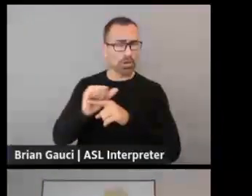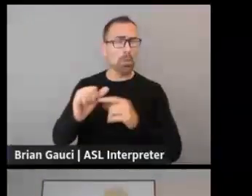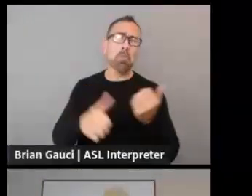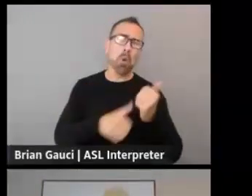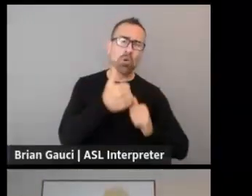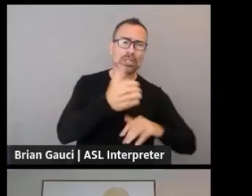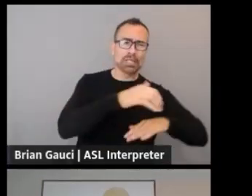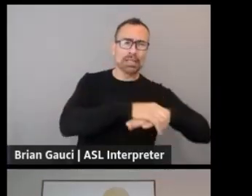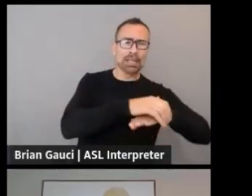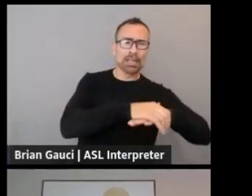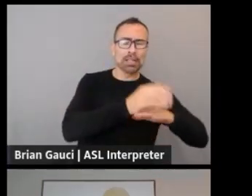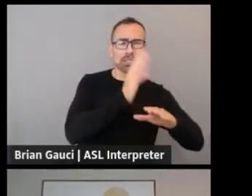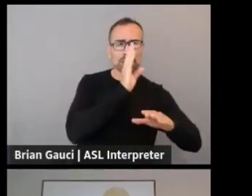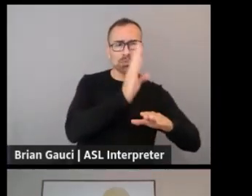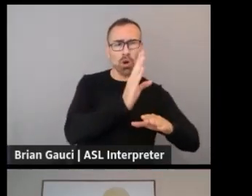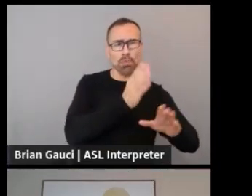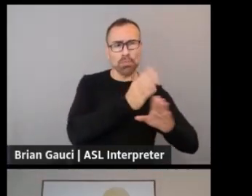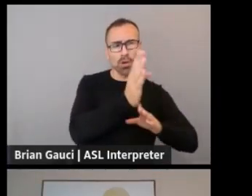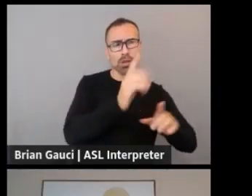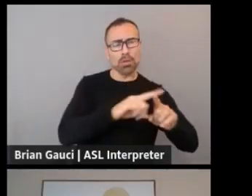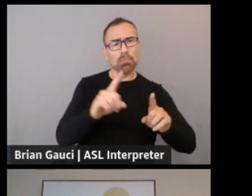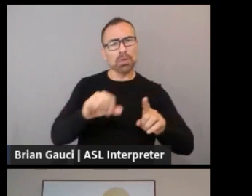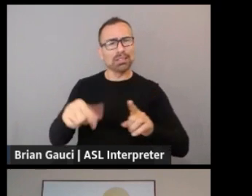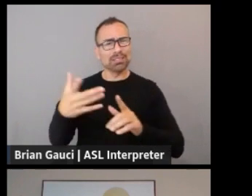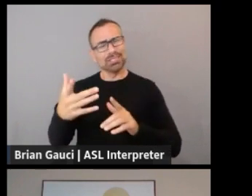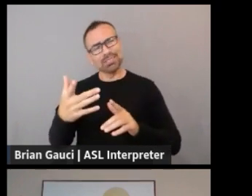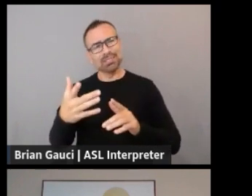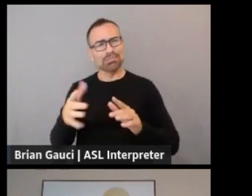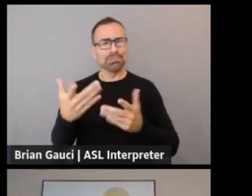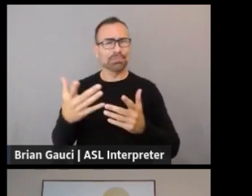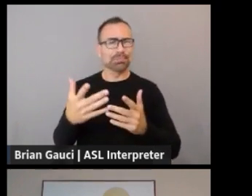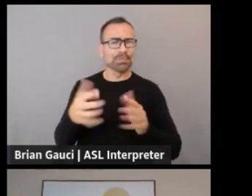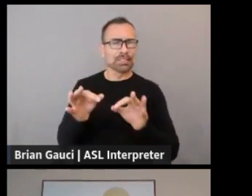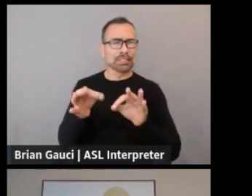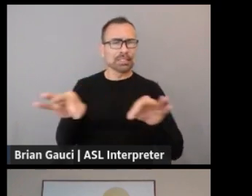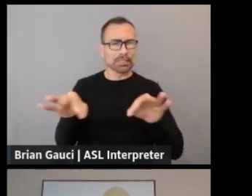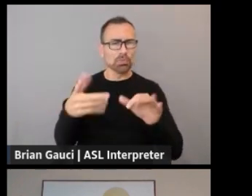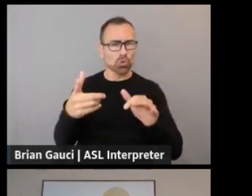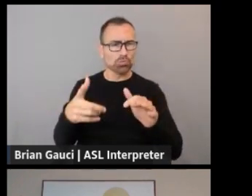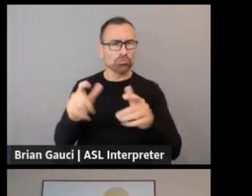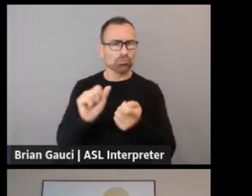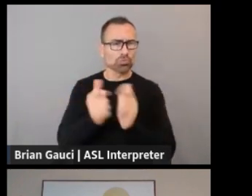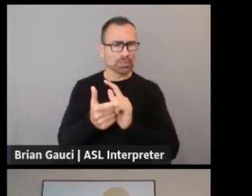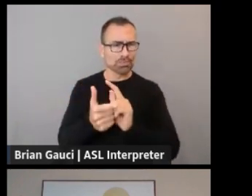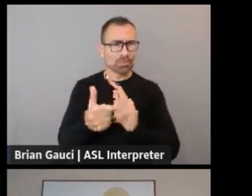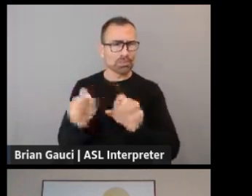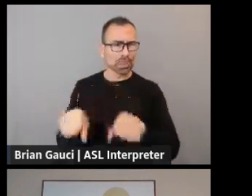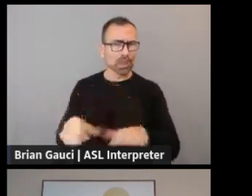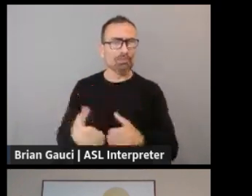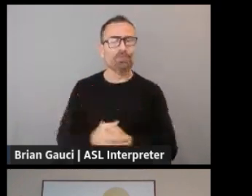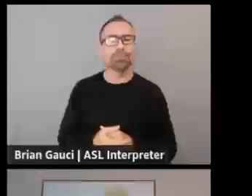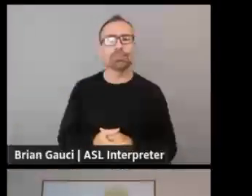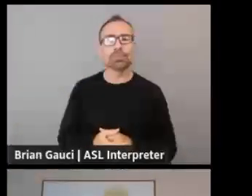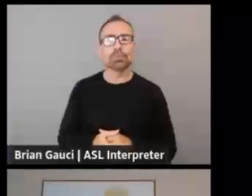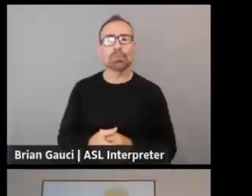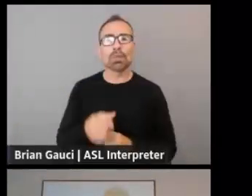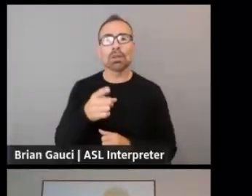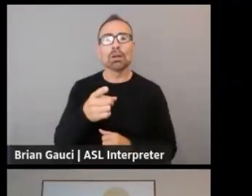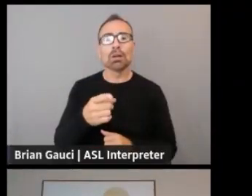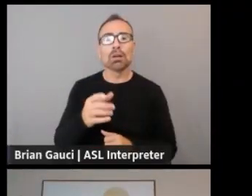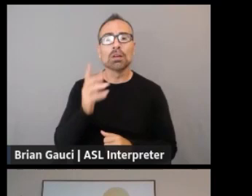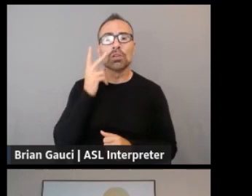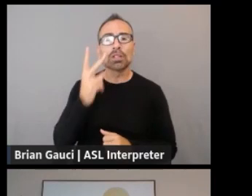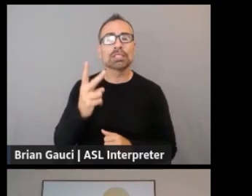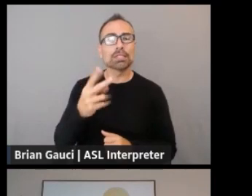do pretty decent at simple translation tasks. cheese to fromage, and then it actually